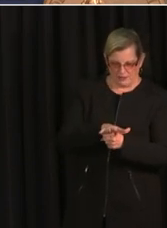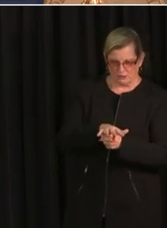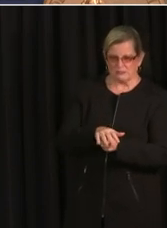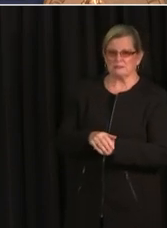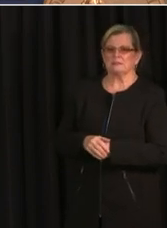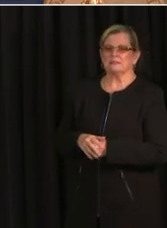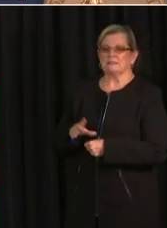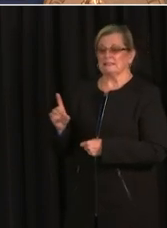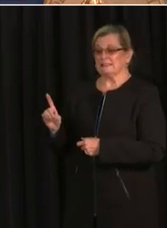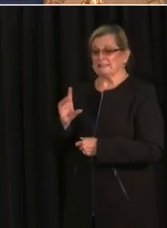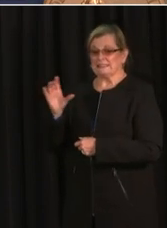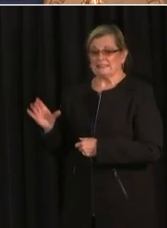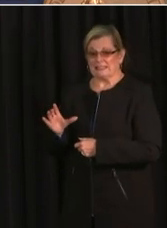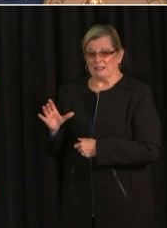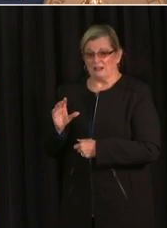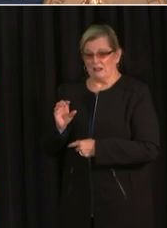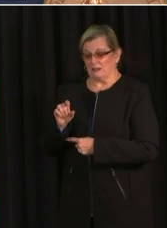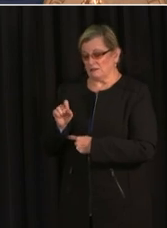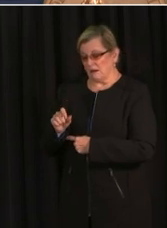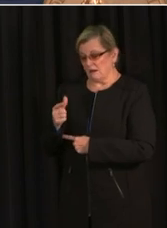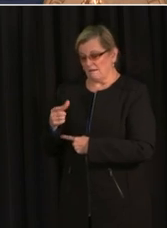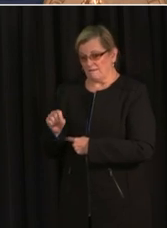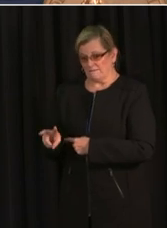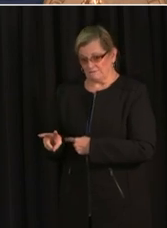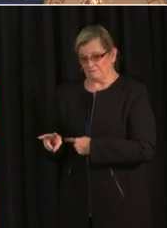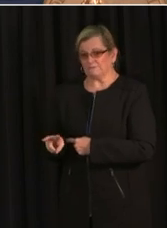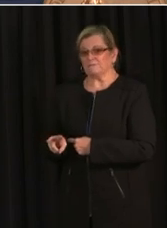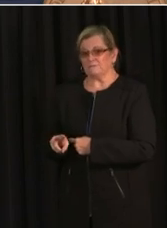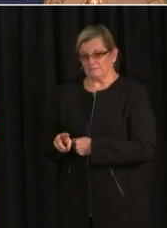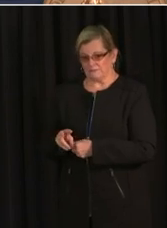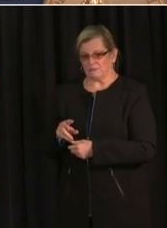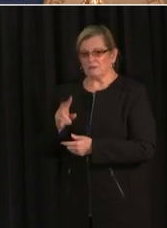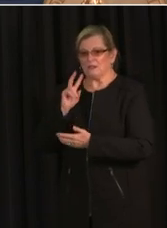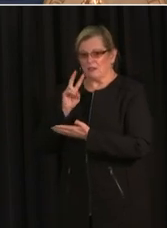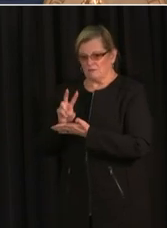coronavirus.dc.gov every 2 weeks, beginning Monday.